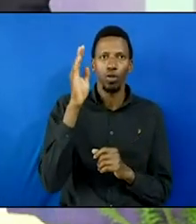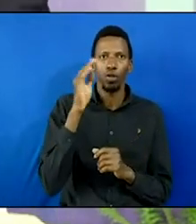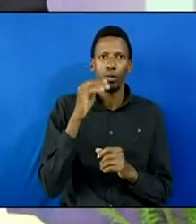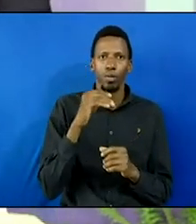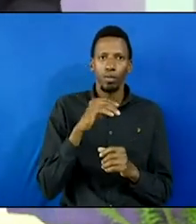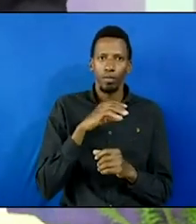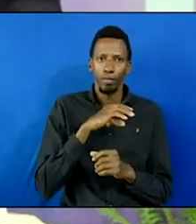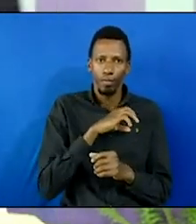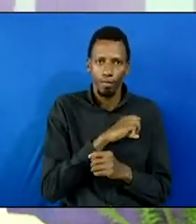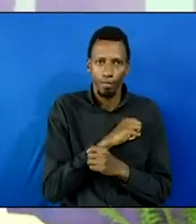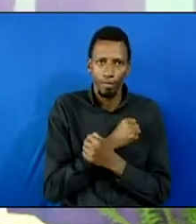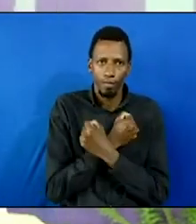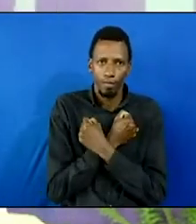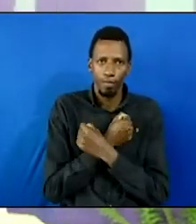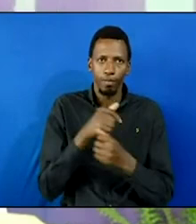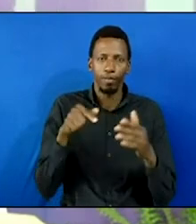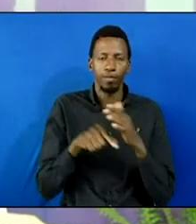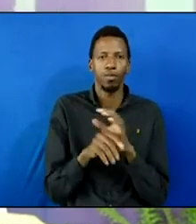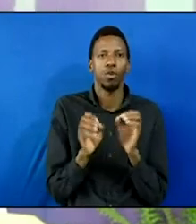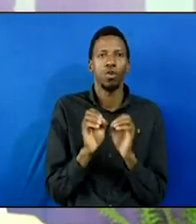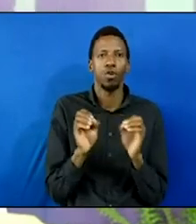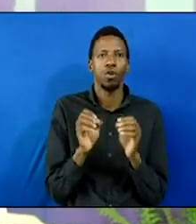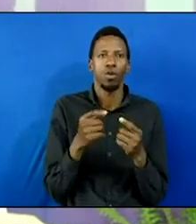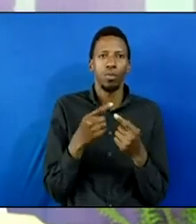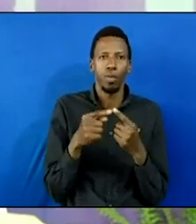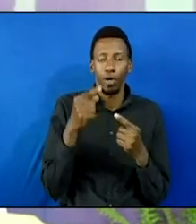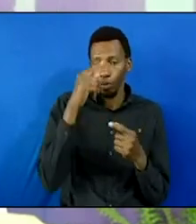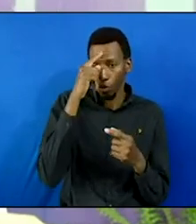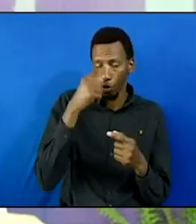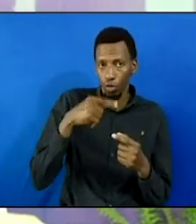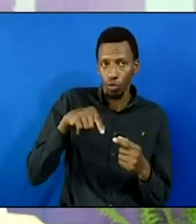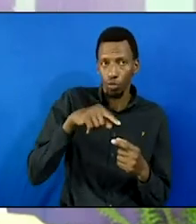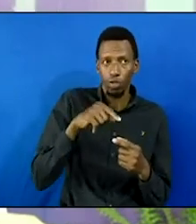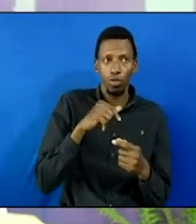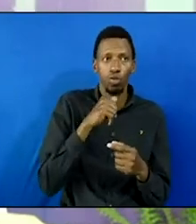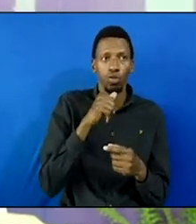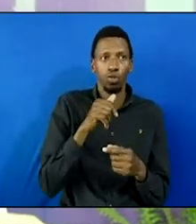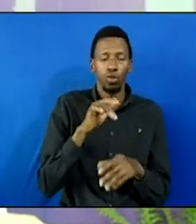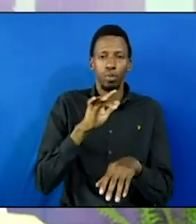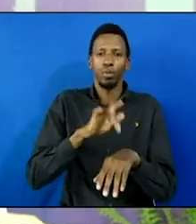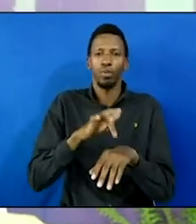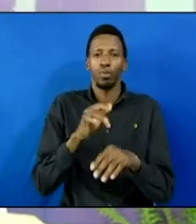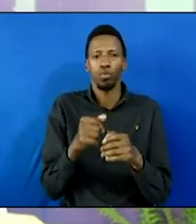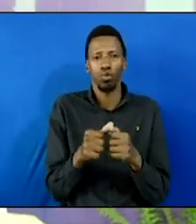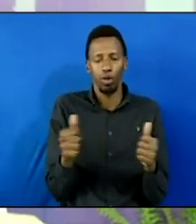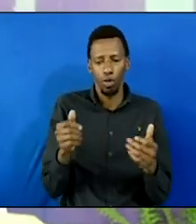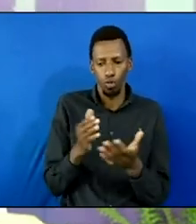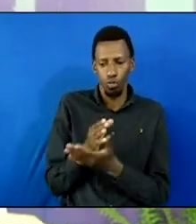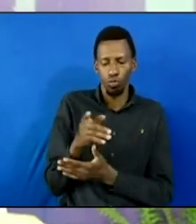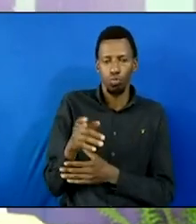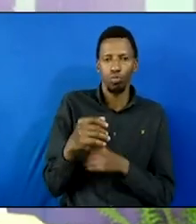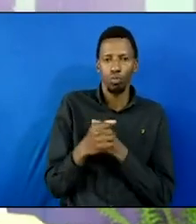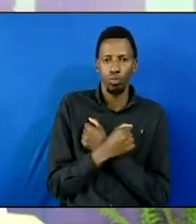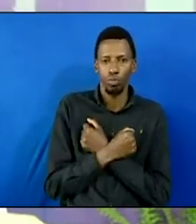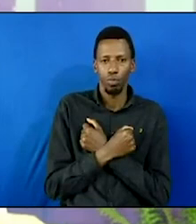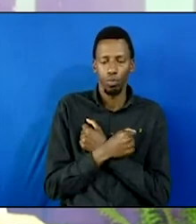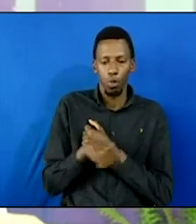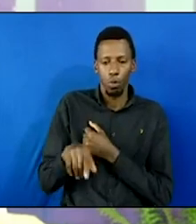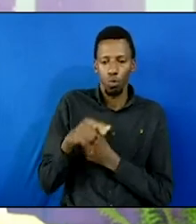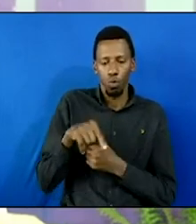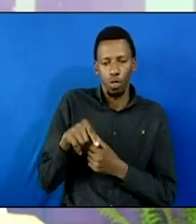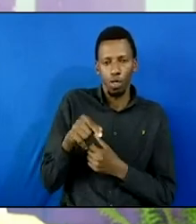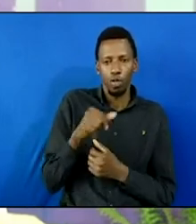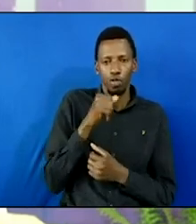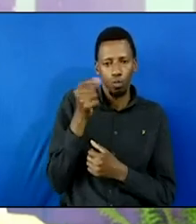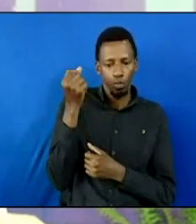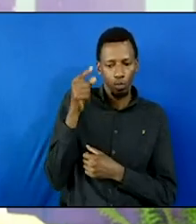in his love, but it will be because we were not touched probably by this love, and this love did not make sense for us,